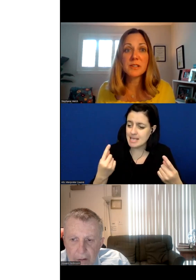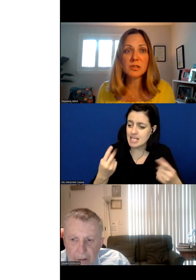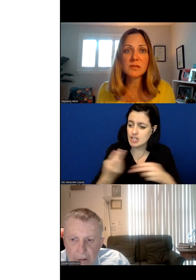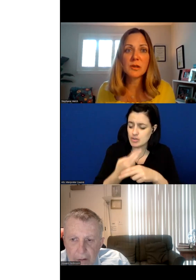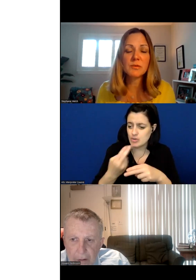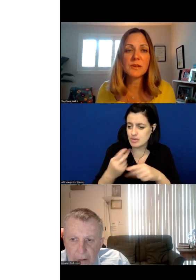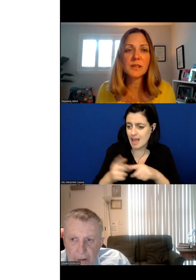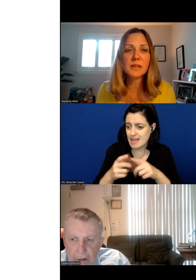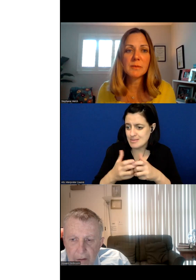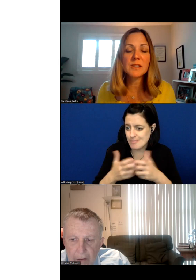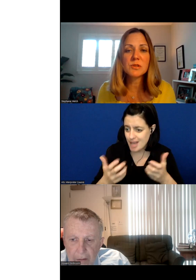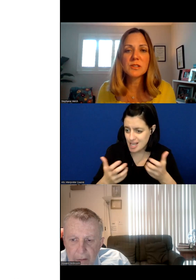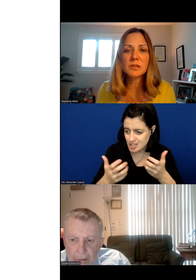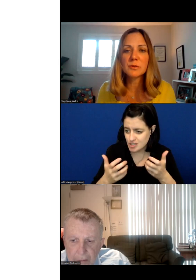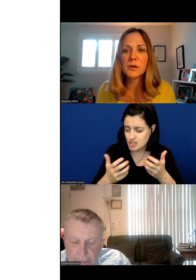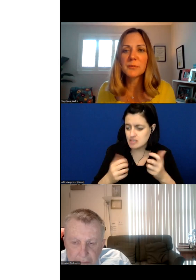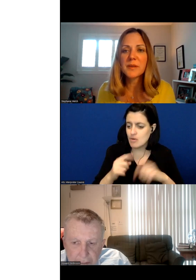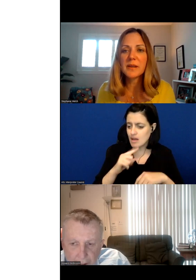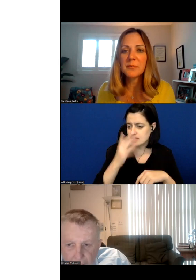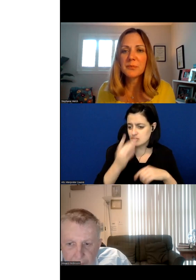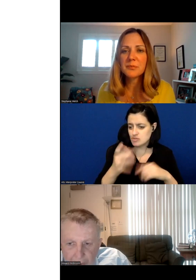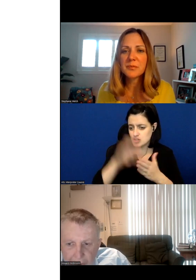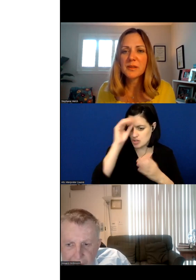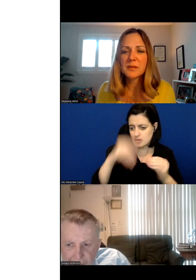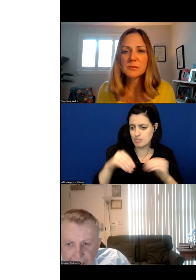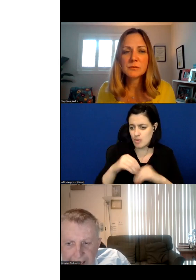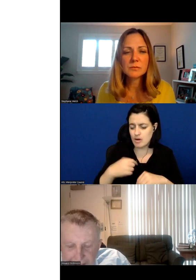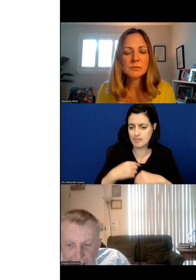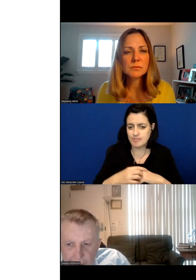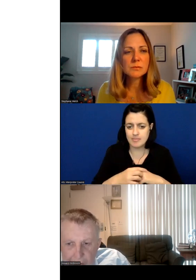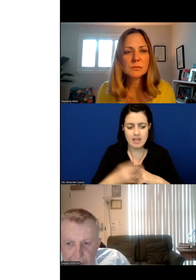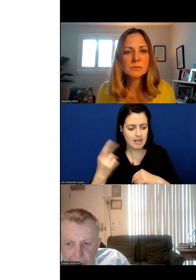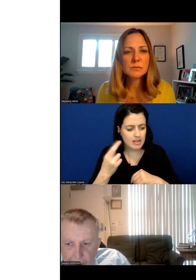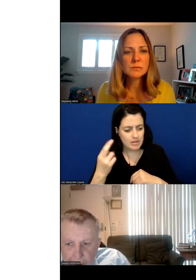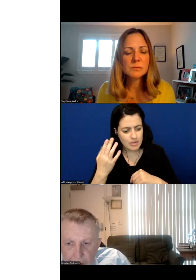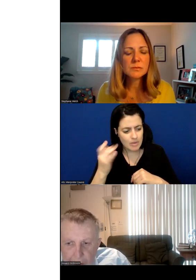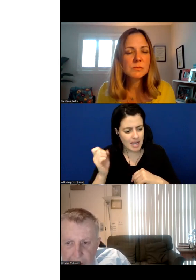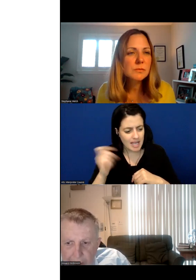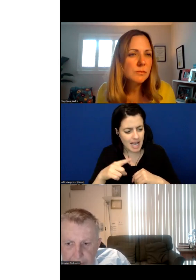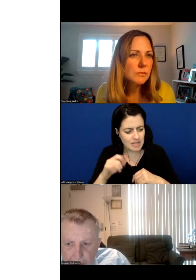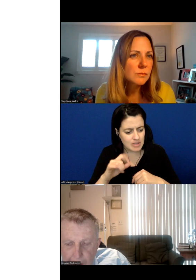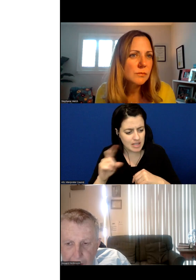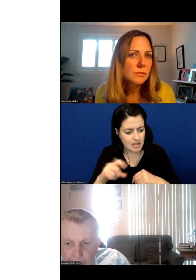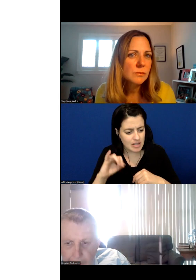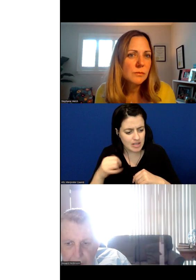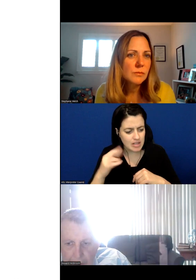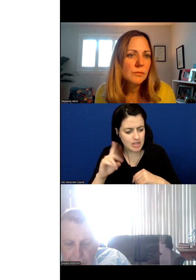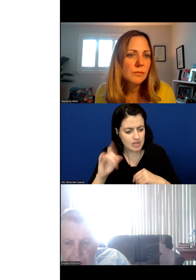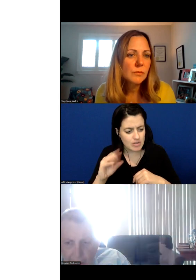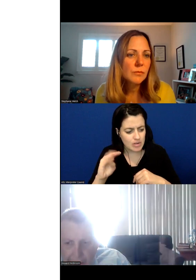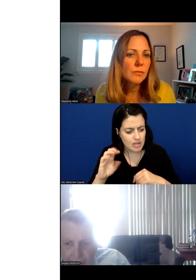as much. So very interested to learn more. The reason I asked that question is because Judy Mark